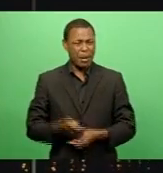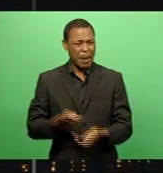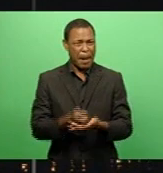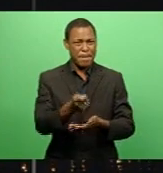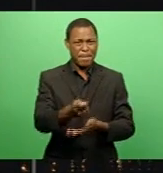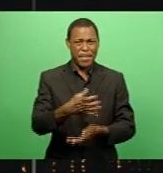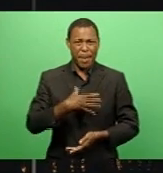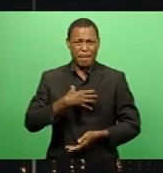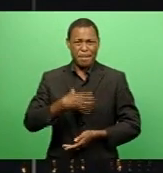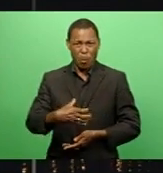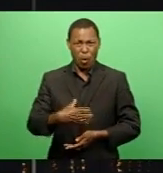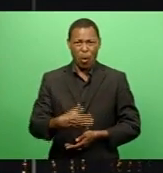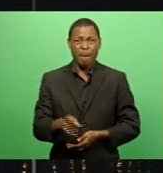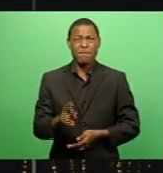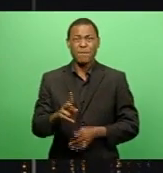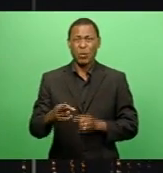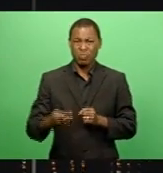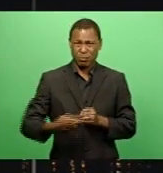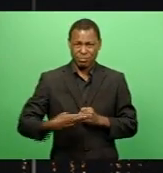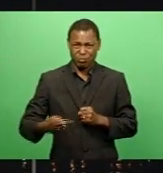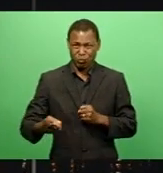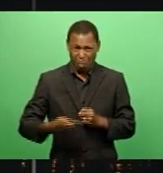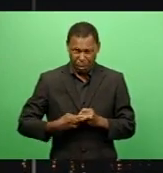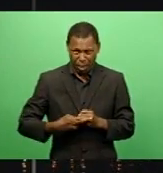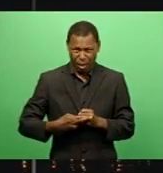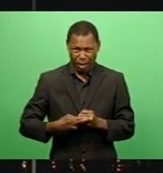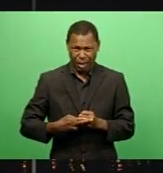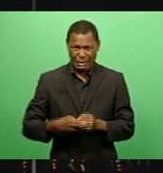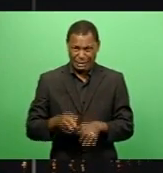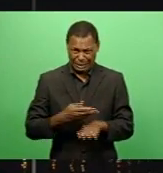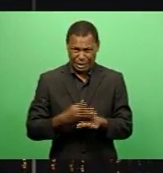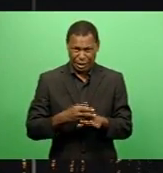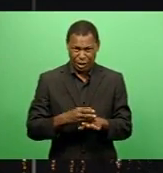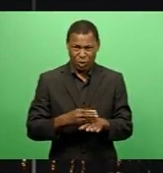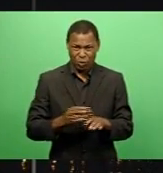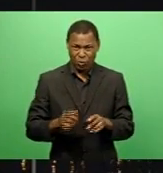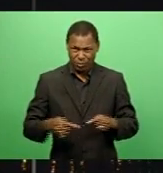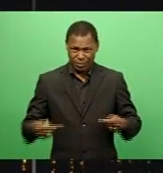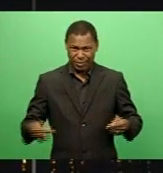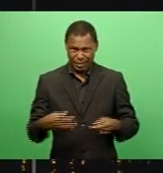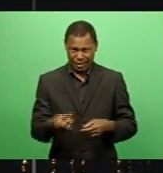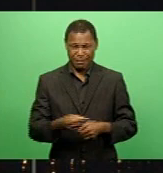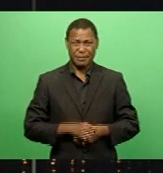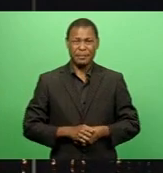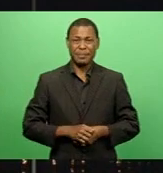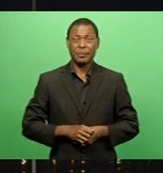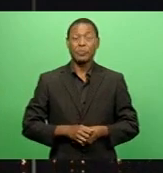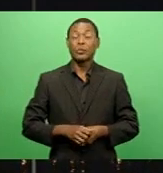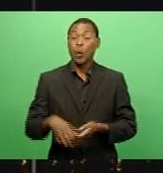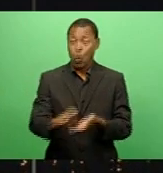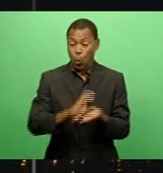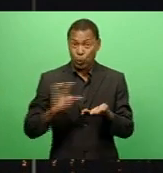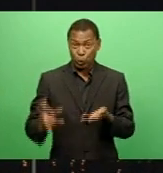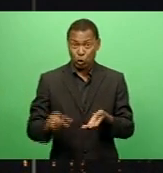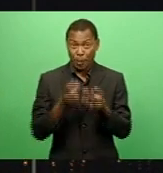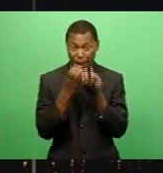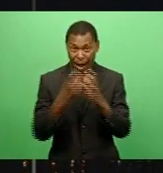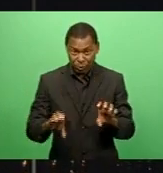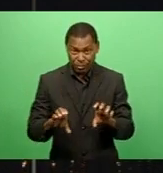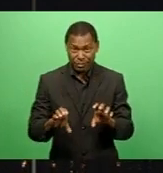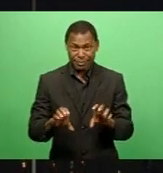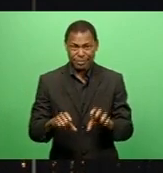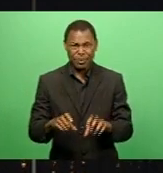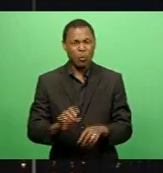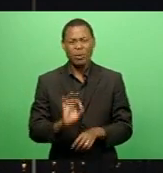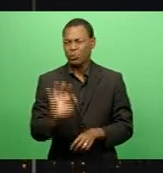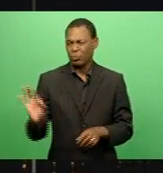what they bargained for in repair costs for their new possession. The Consumer Council of Fiji has received complaints that auctioneers are not providing